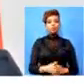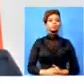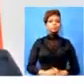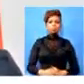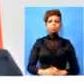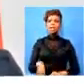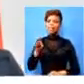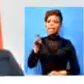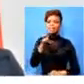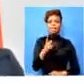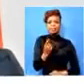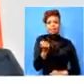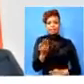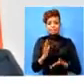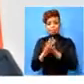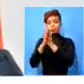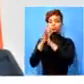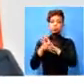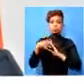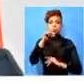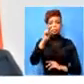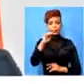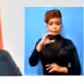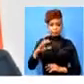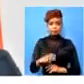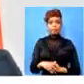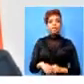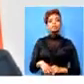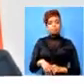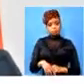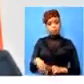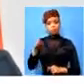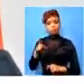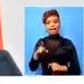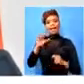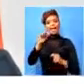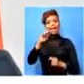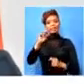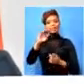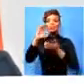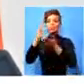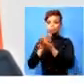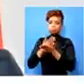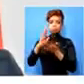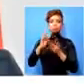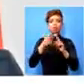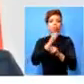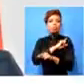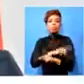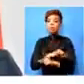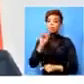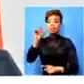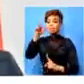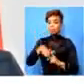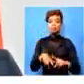the ANC and will destroy the ANC from power, that person will not be prepared to listen, because that's